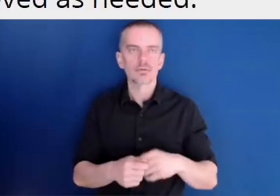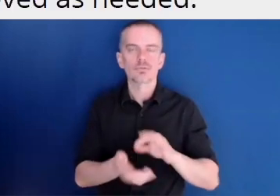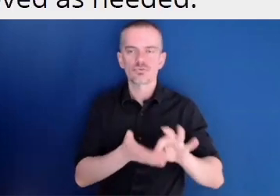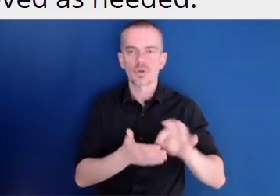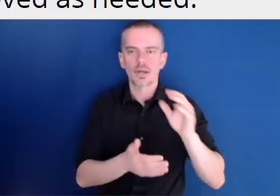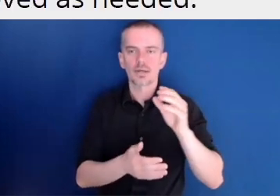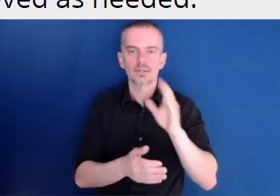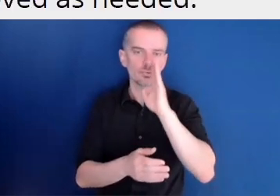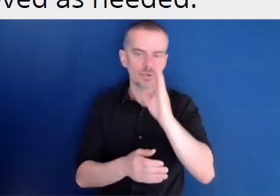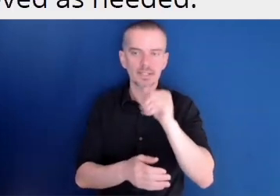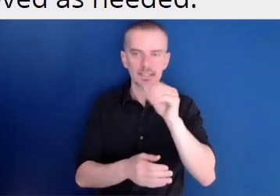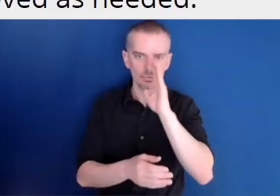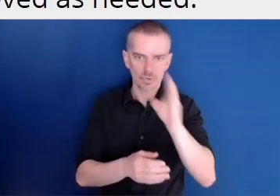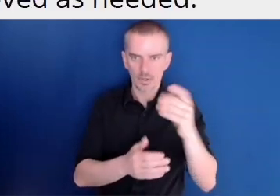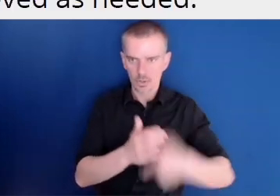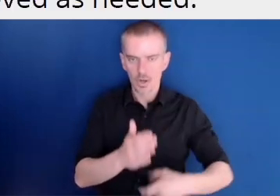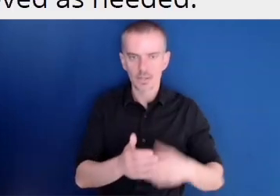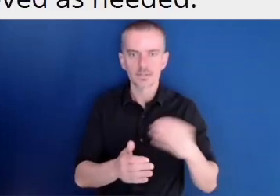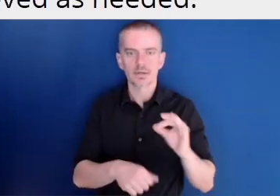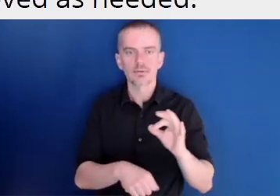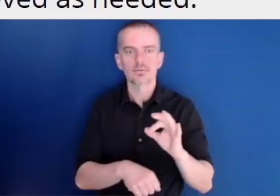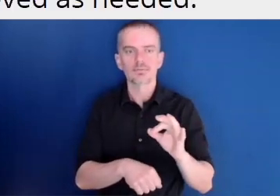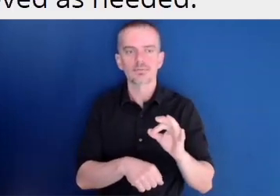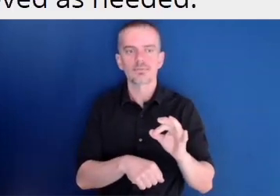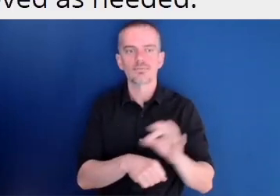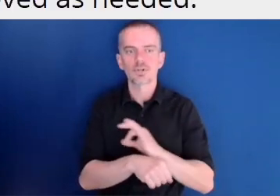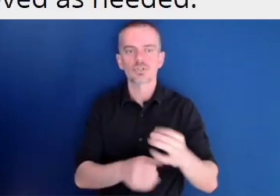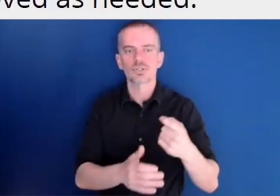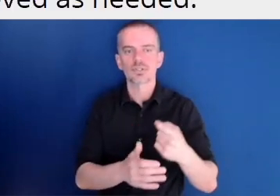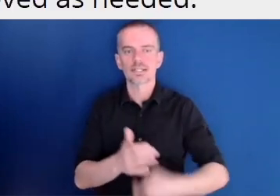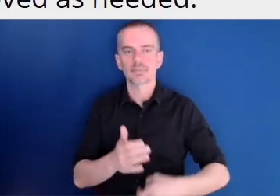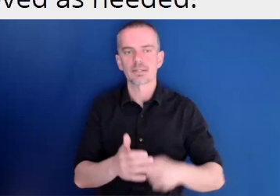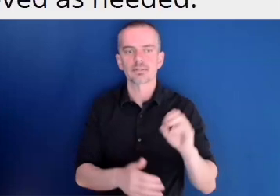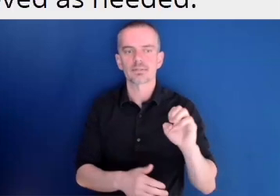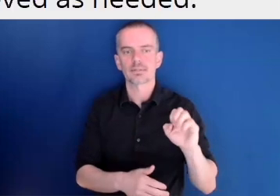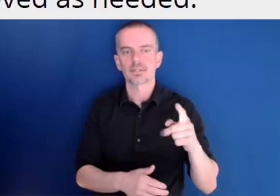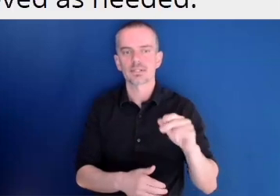functional expense categories. And that's applicable to you if you are a 501c3.